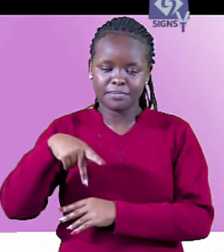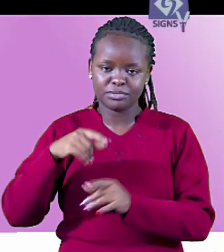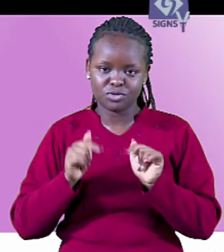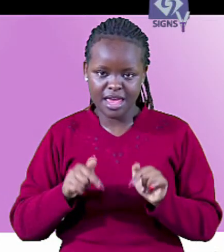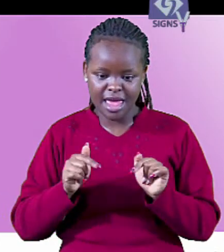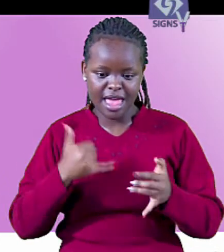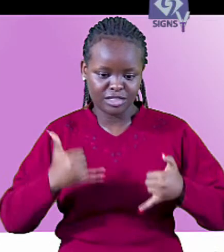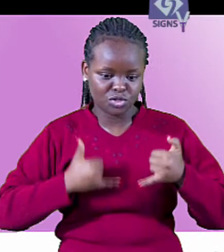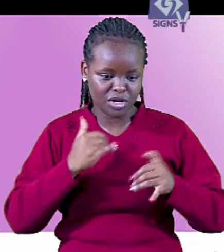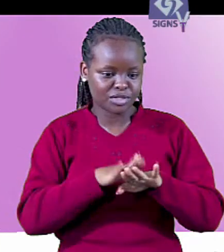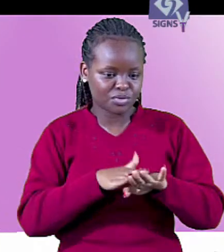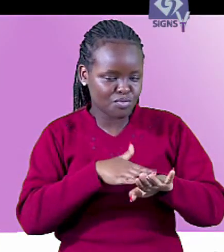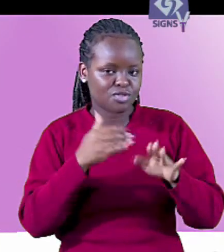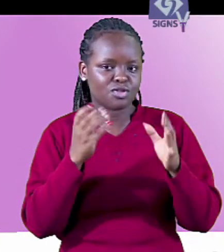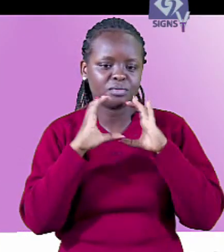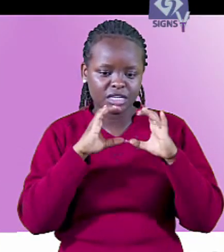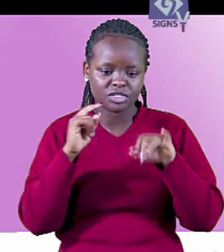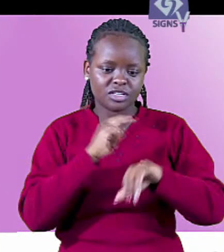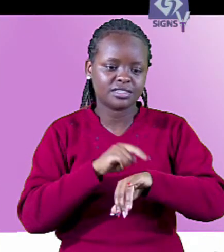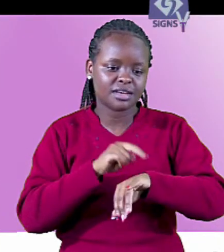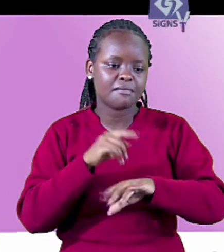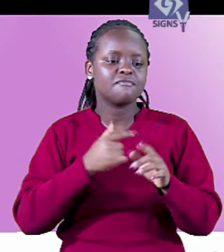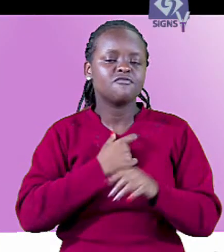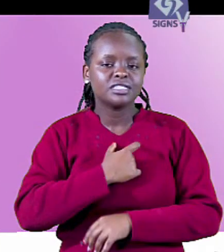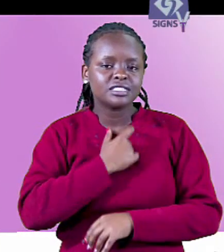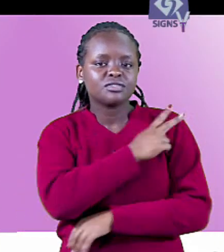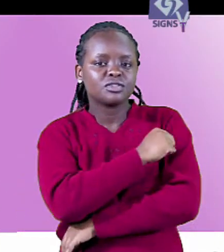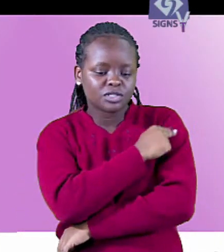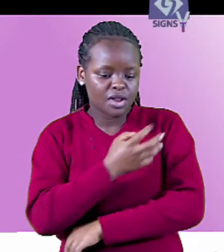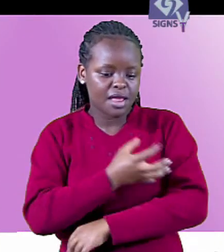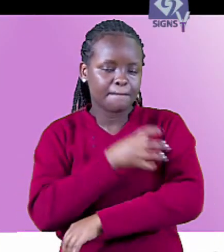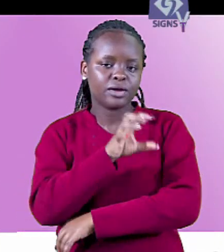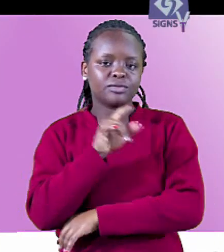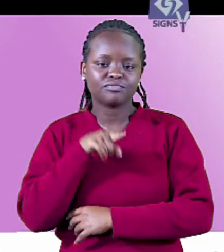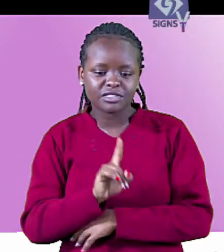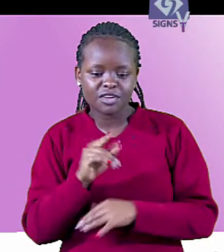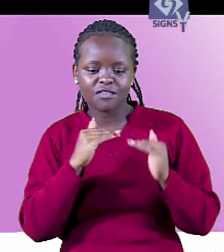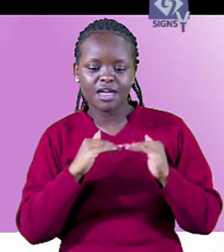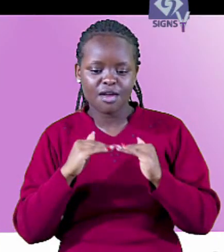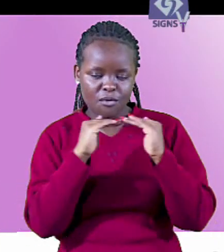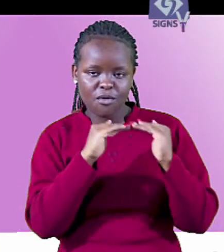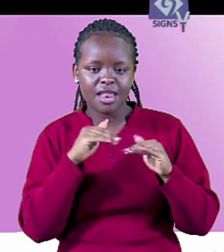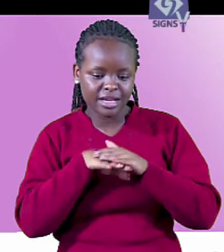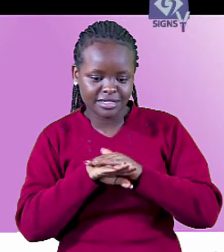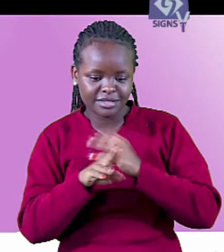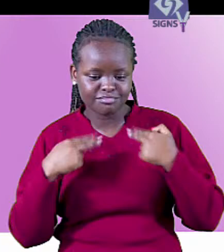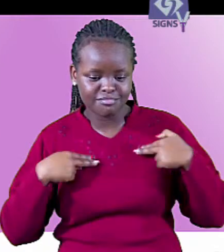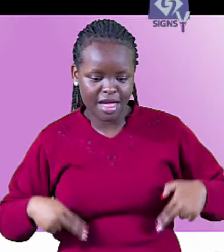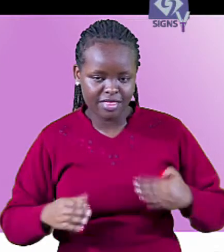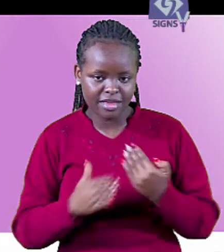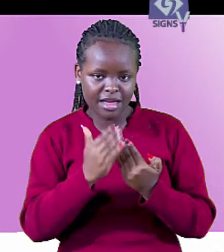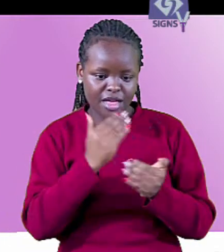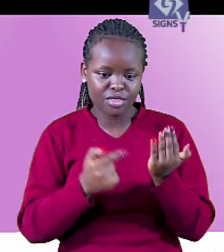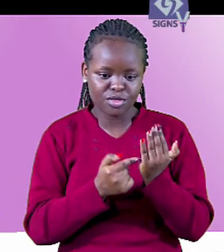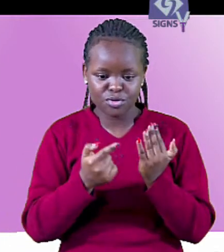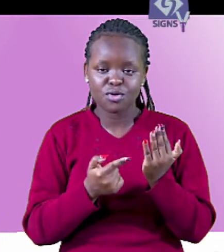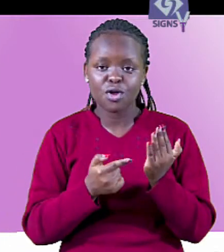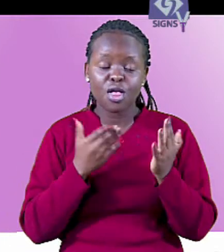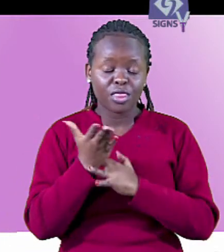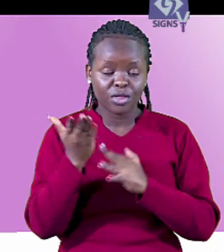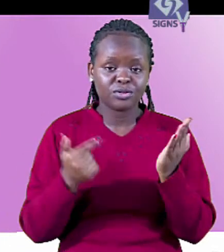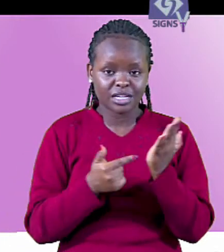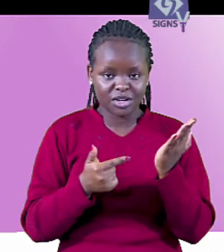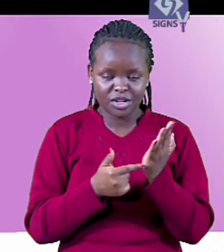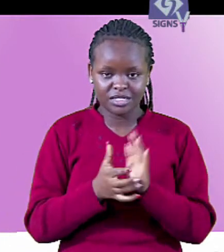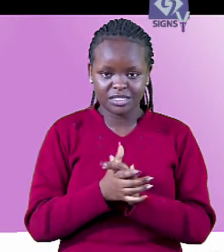app today to enjoy seamless communication during your hospital visits. Empower yourself with equal access to healthcare